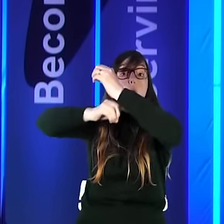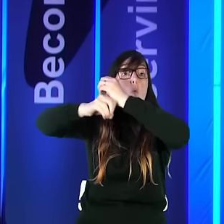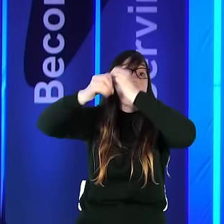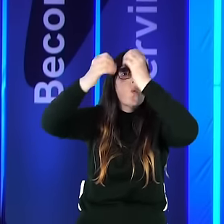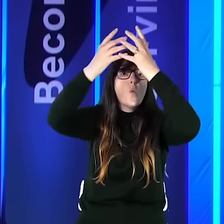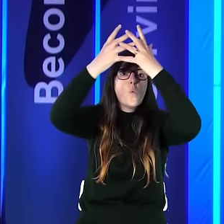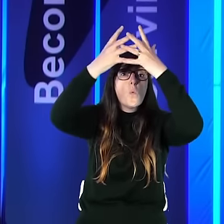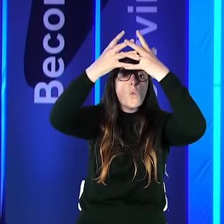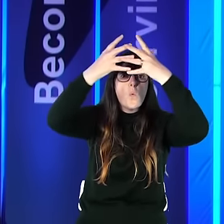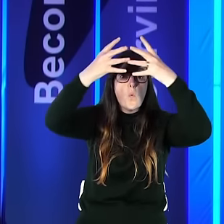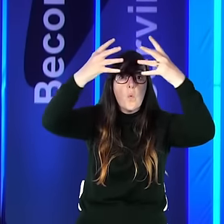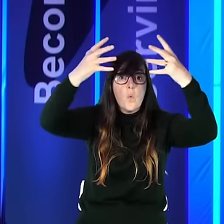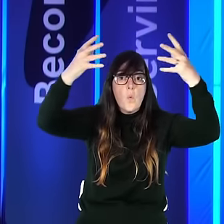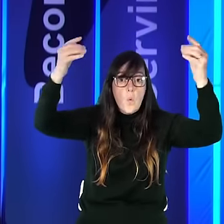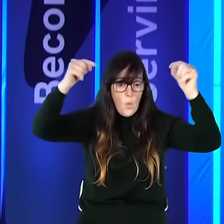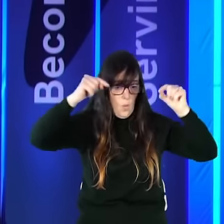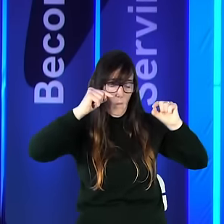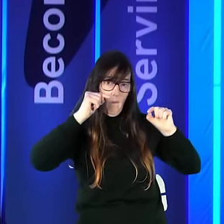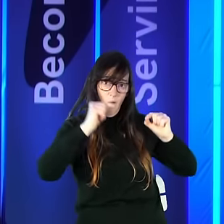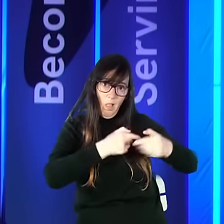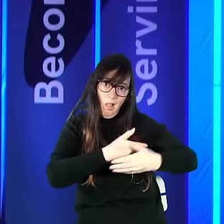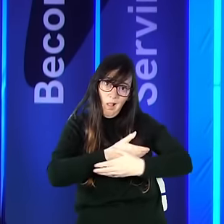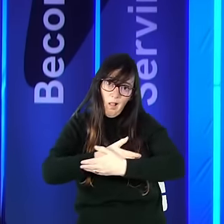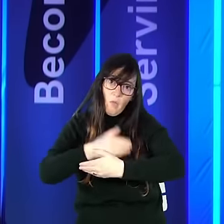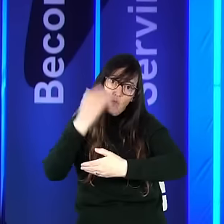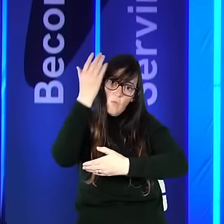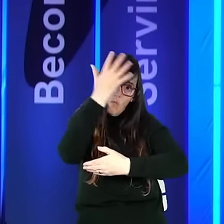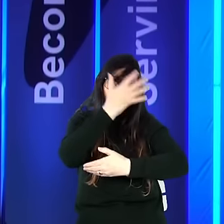that soul shall still live.